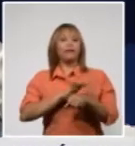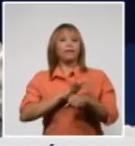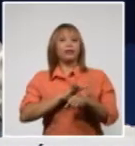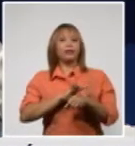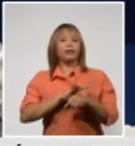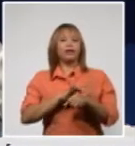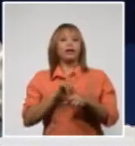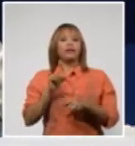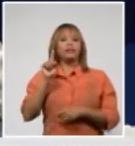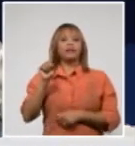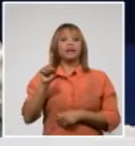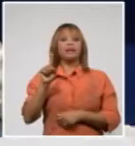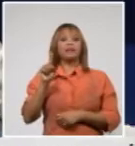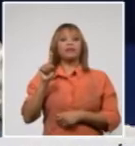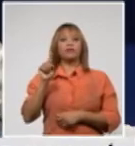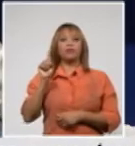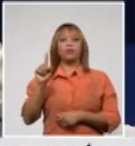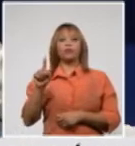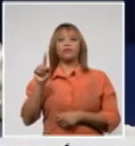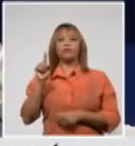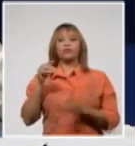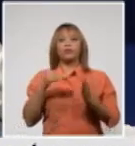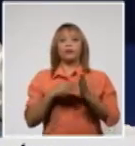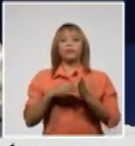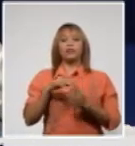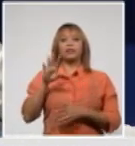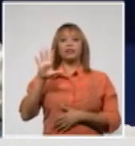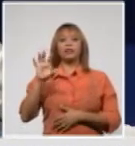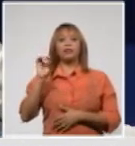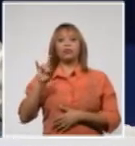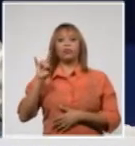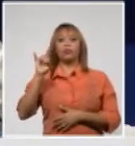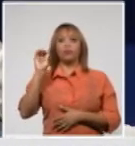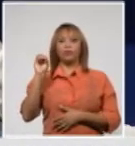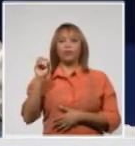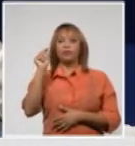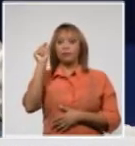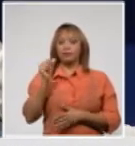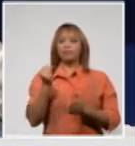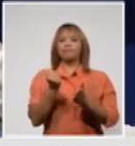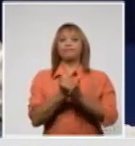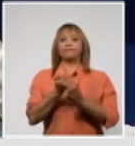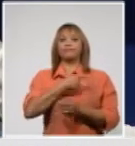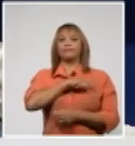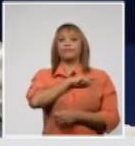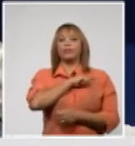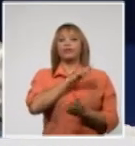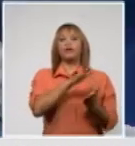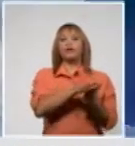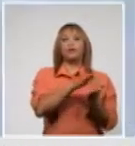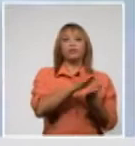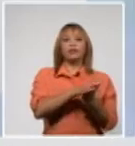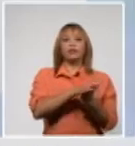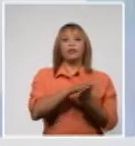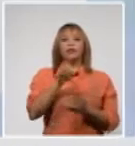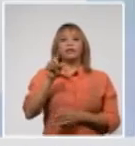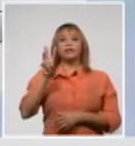850,902 COVID-19 fatalities and a mortality rate of 3.35%.